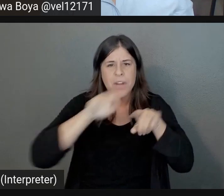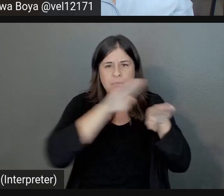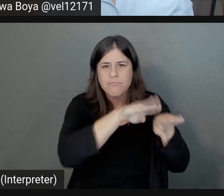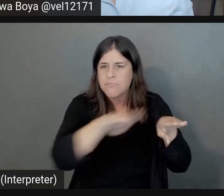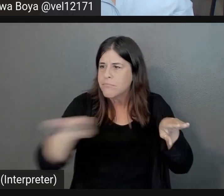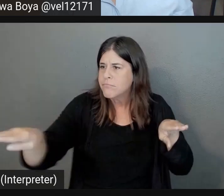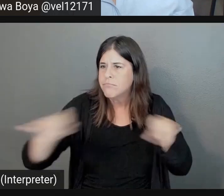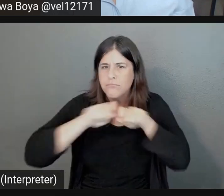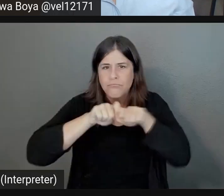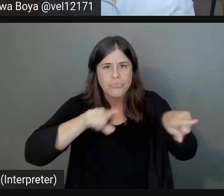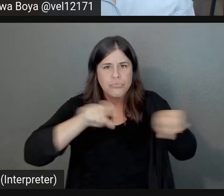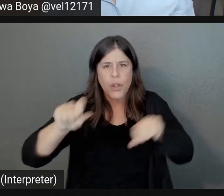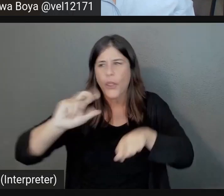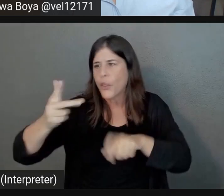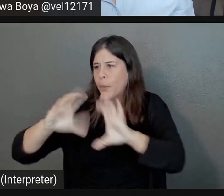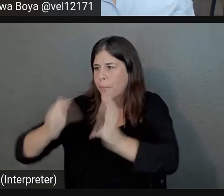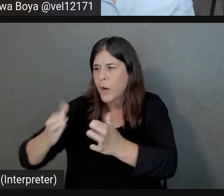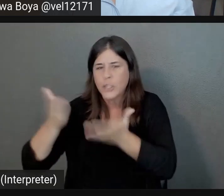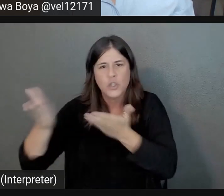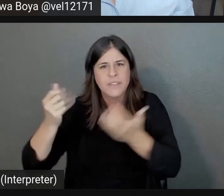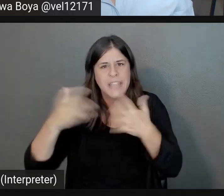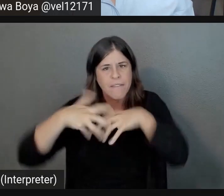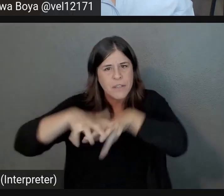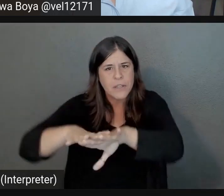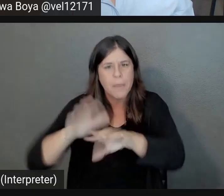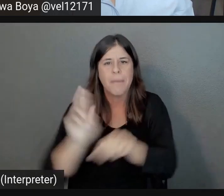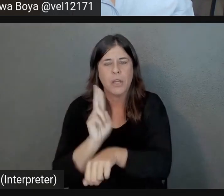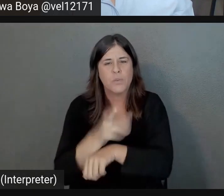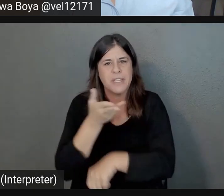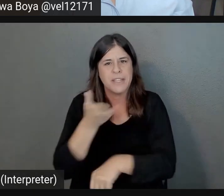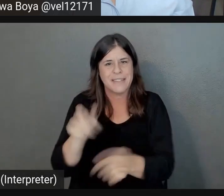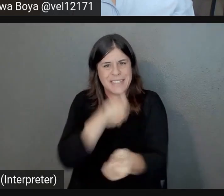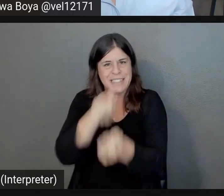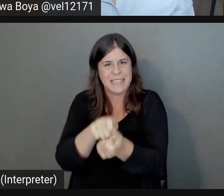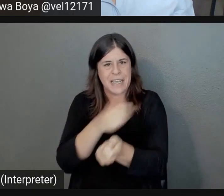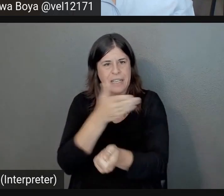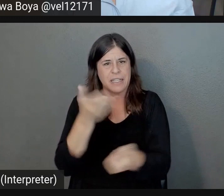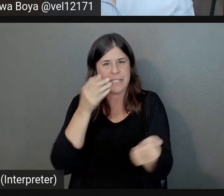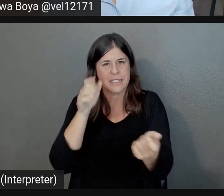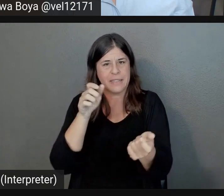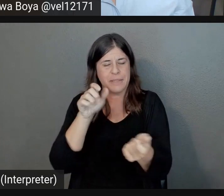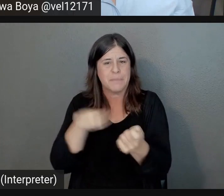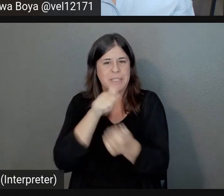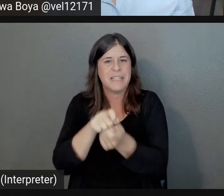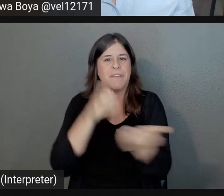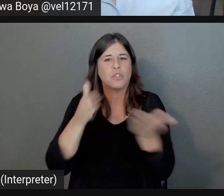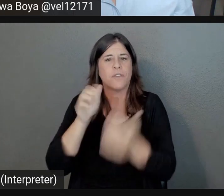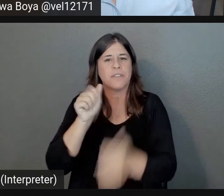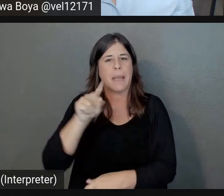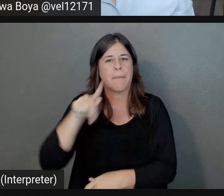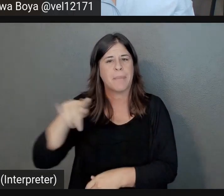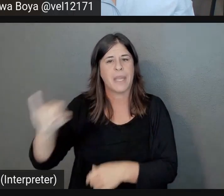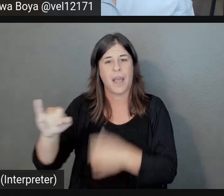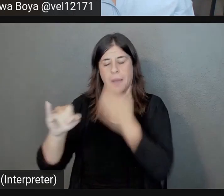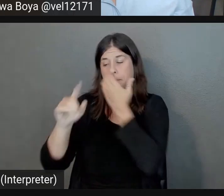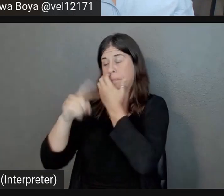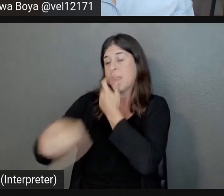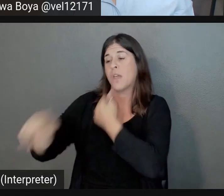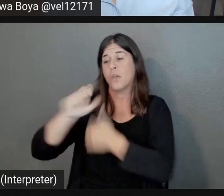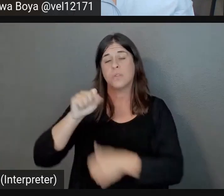cases, third-party services as well, by using distinct service-specific APIs. While these APIs